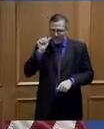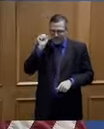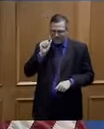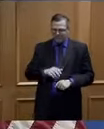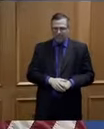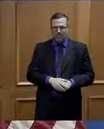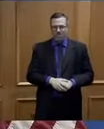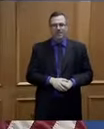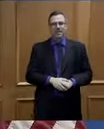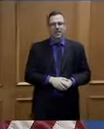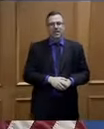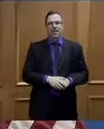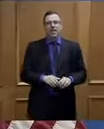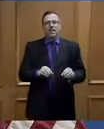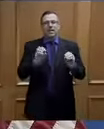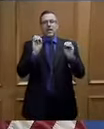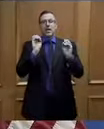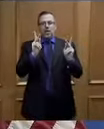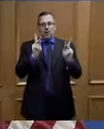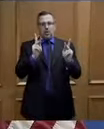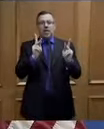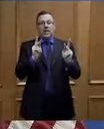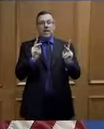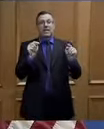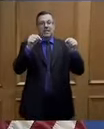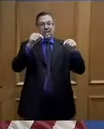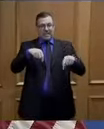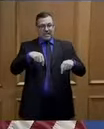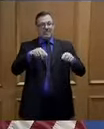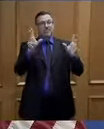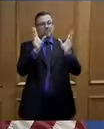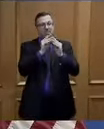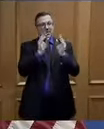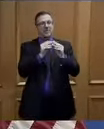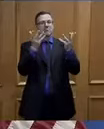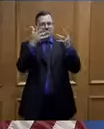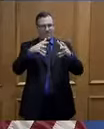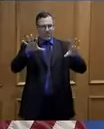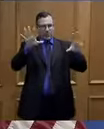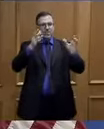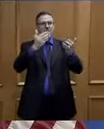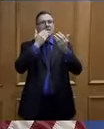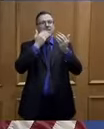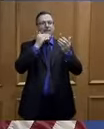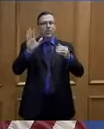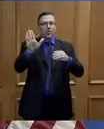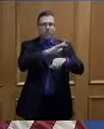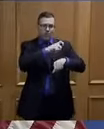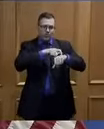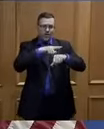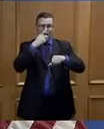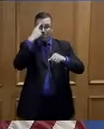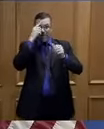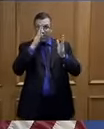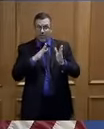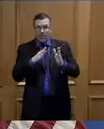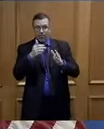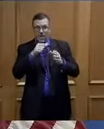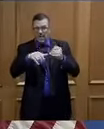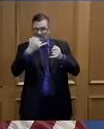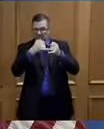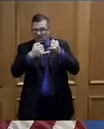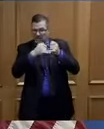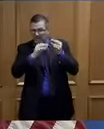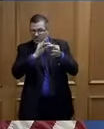right, well, at this time, we will conclude the press conference. Thank you, everybody, for your time, Governor. Yeah, let me make just a final